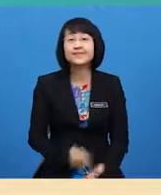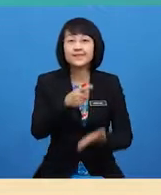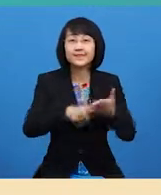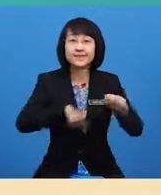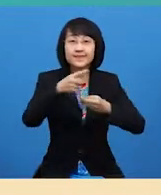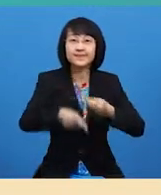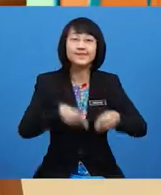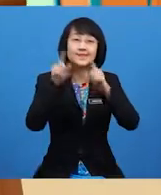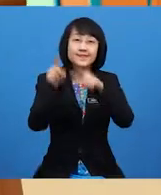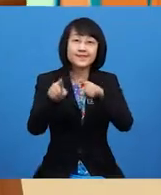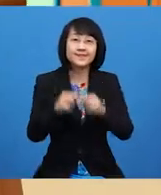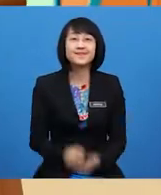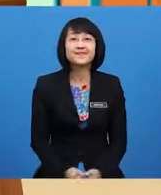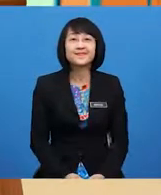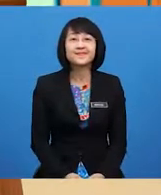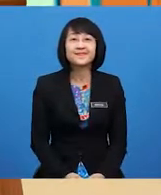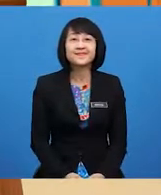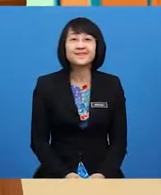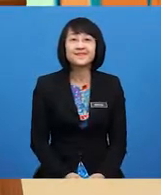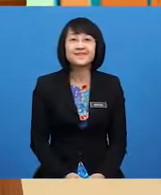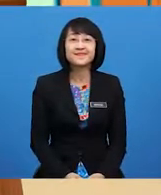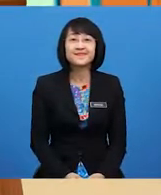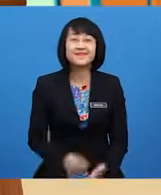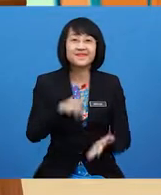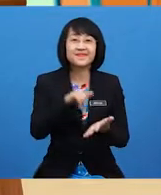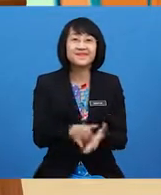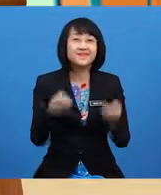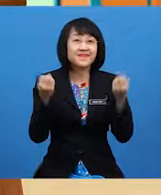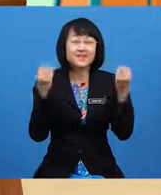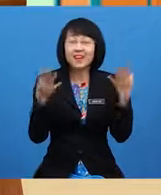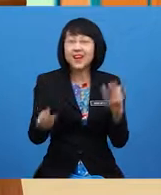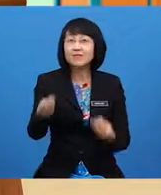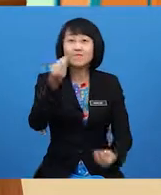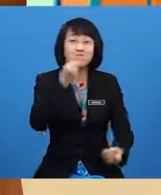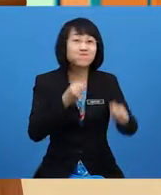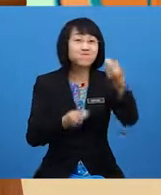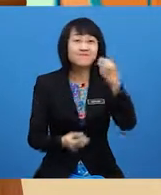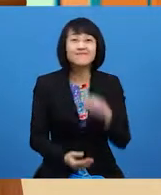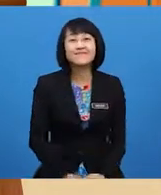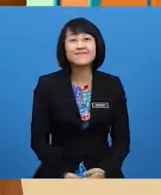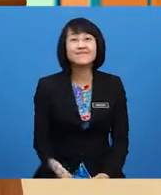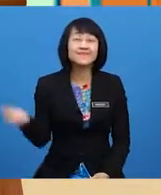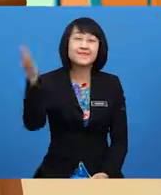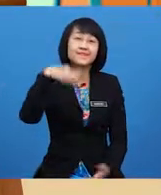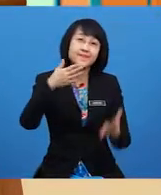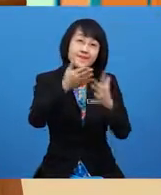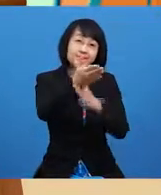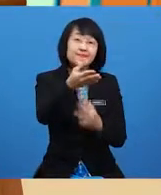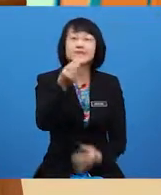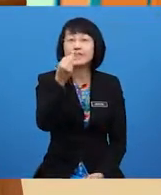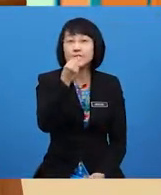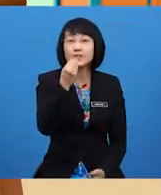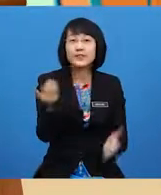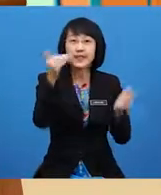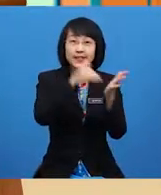What about you? Wow, that's a lot of food. Let's go through the food again. So,